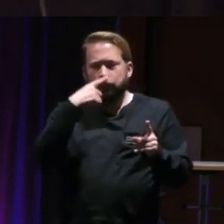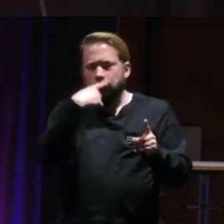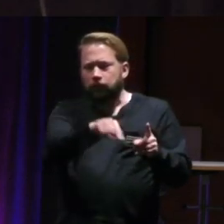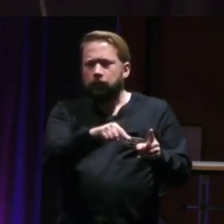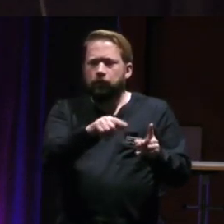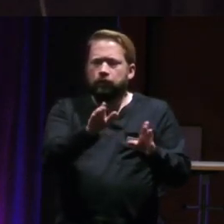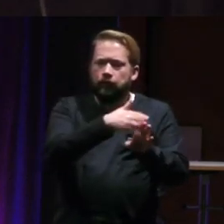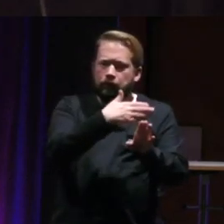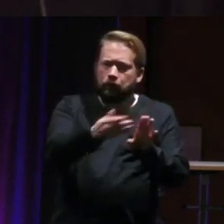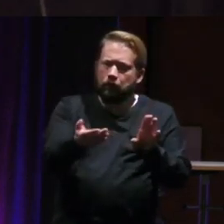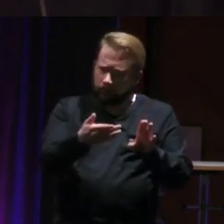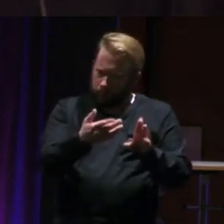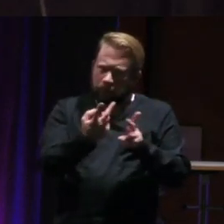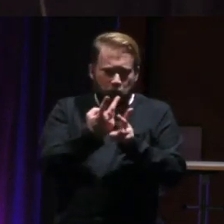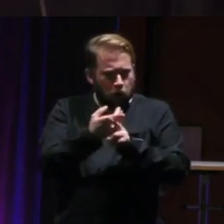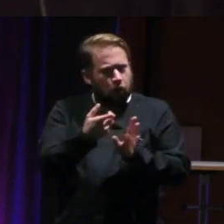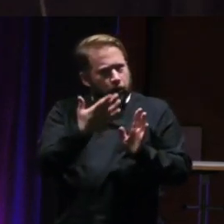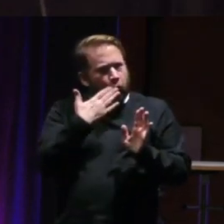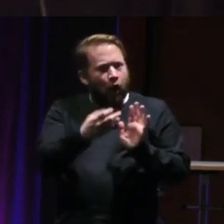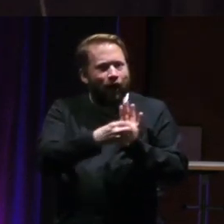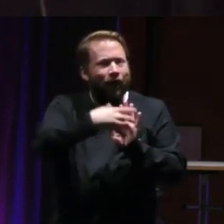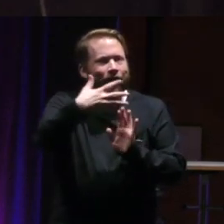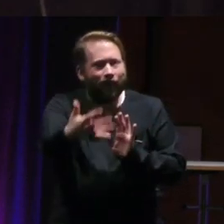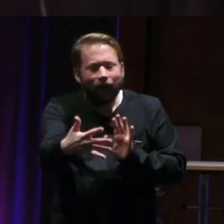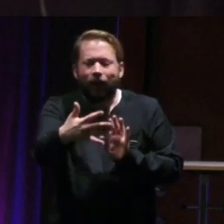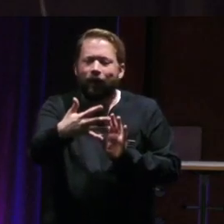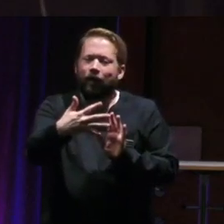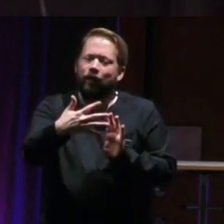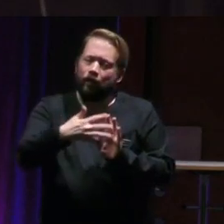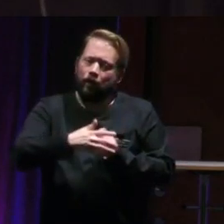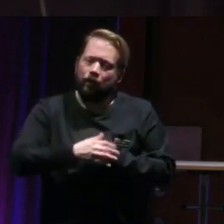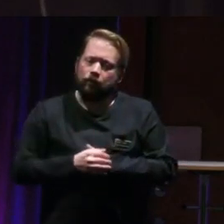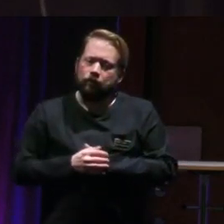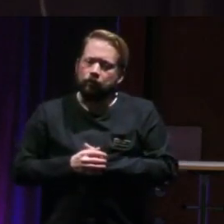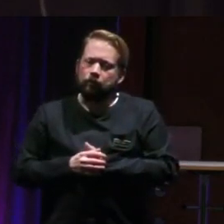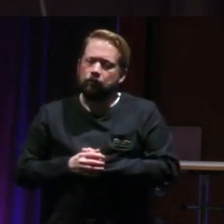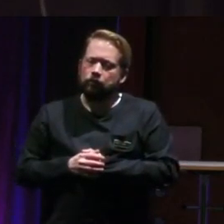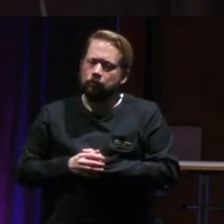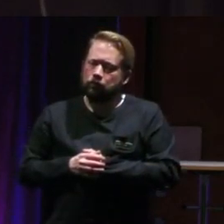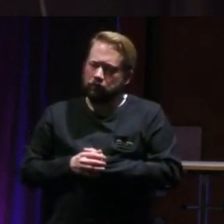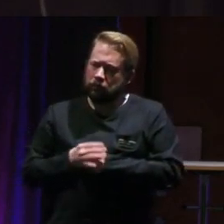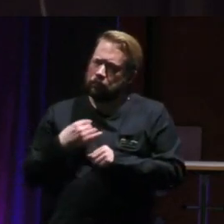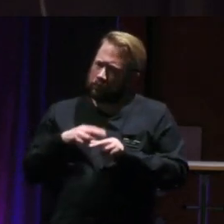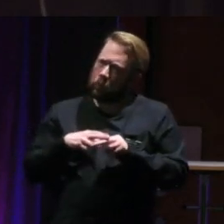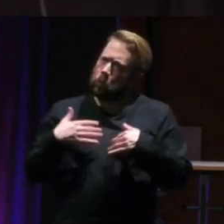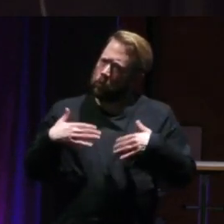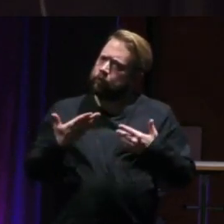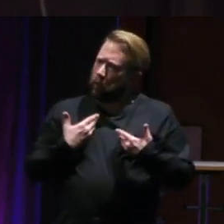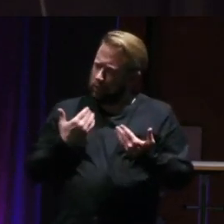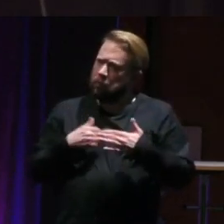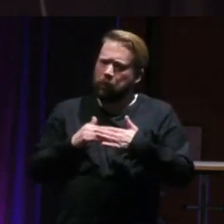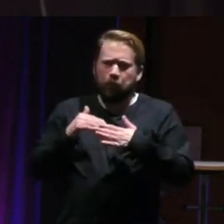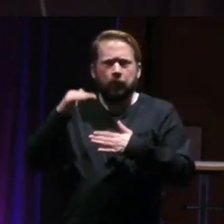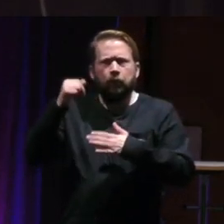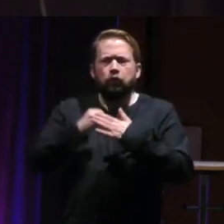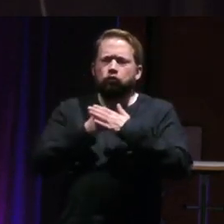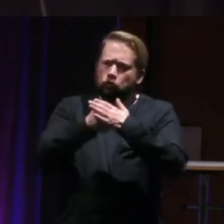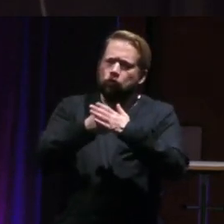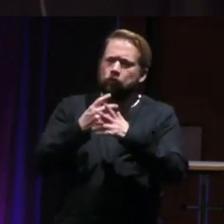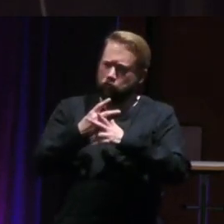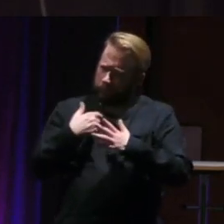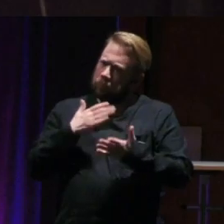because we received a lot of this support from people, so we decided to, like, give it forward.